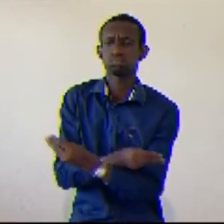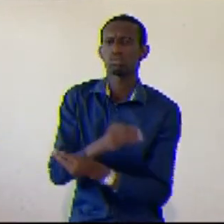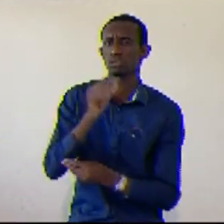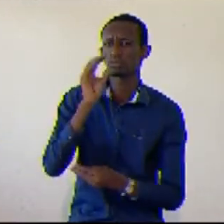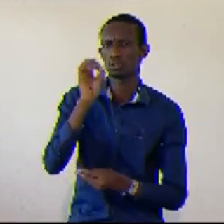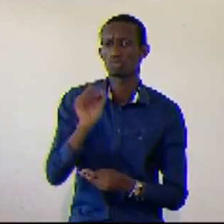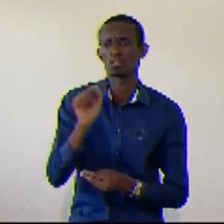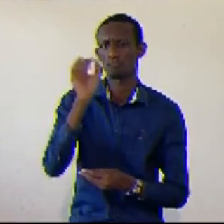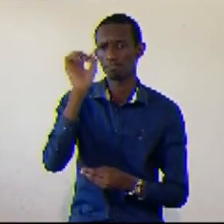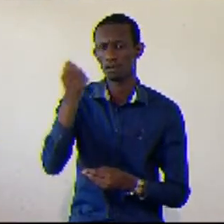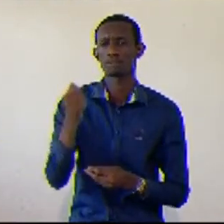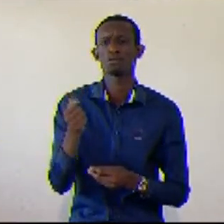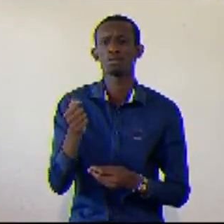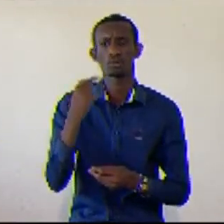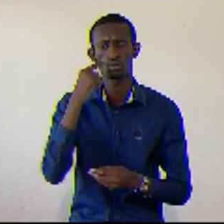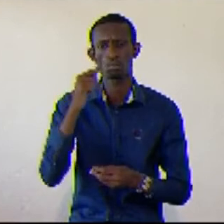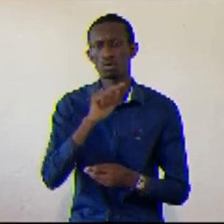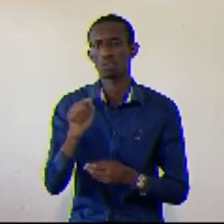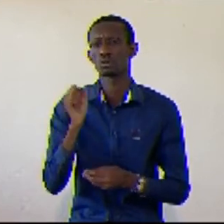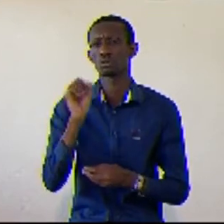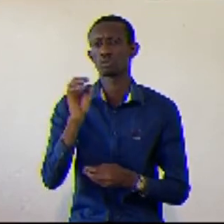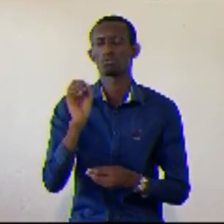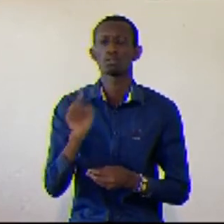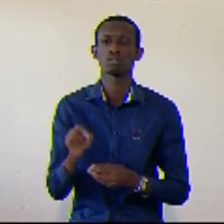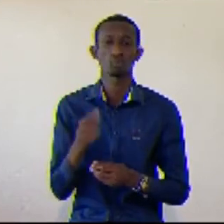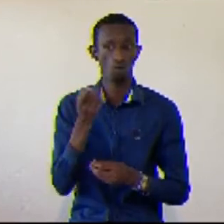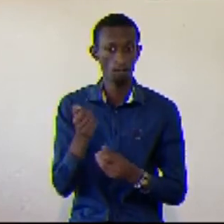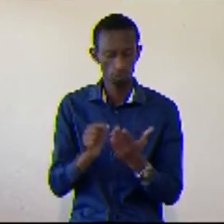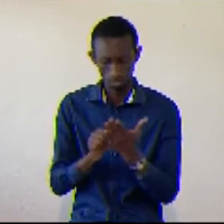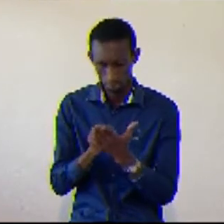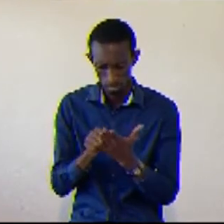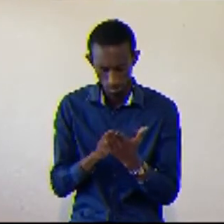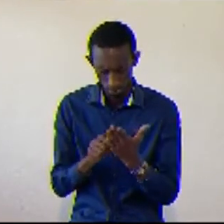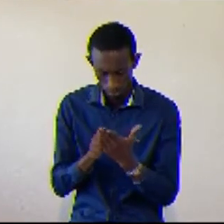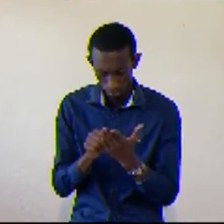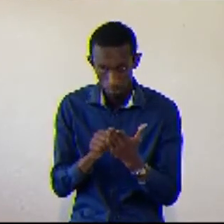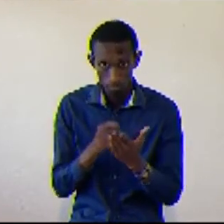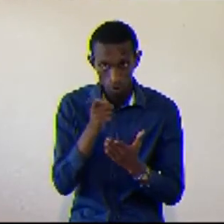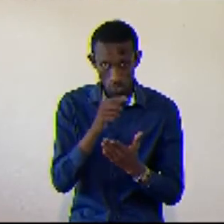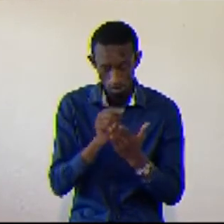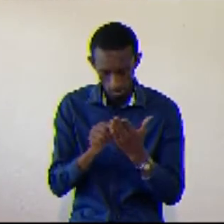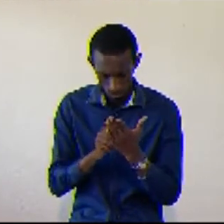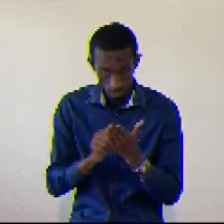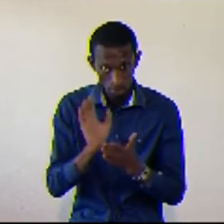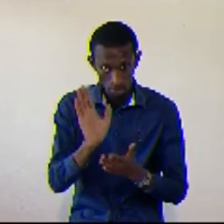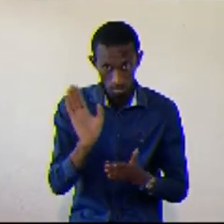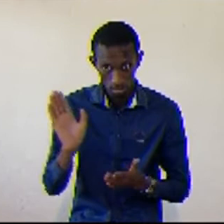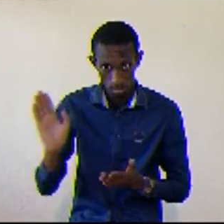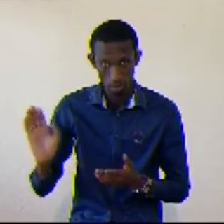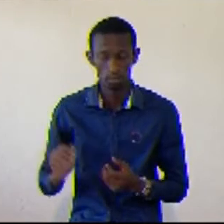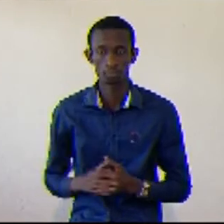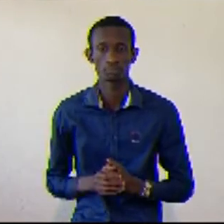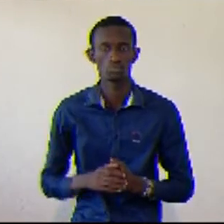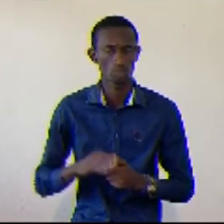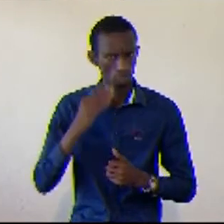by 0.5. You have your calculation in your calculator.